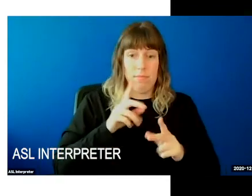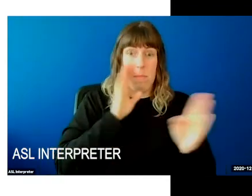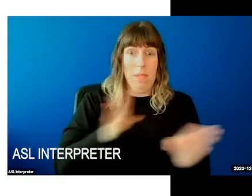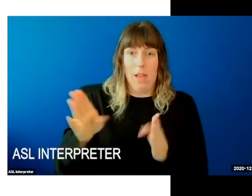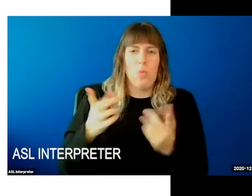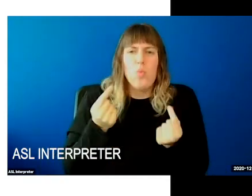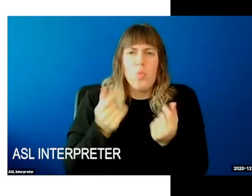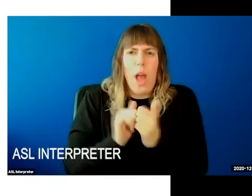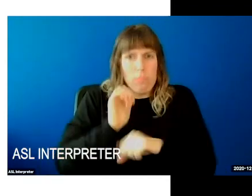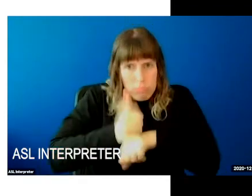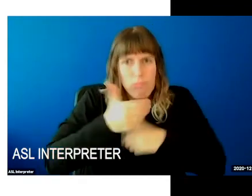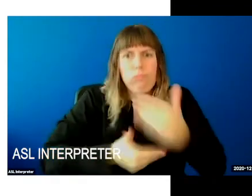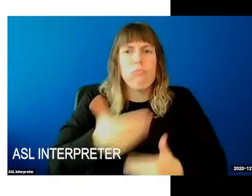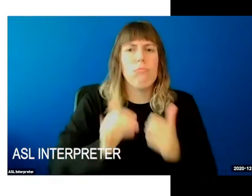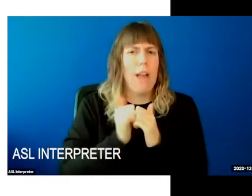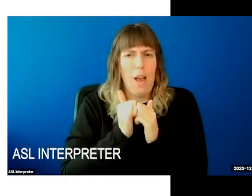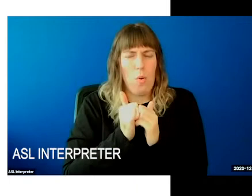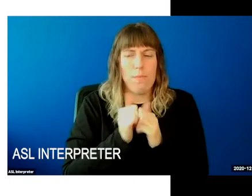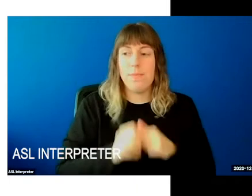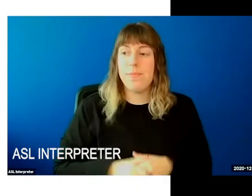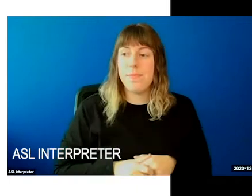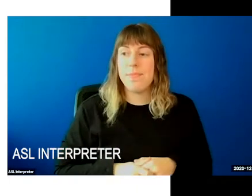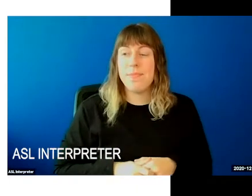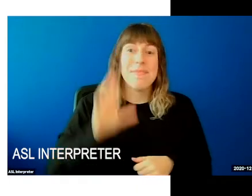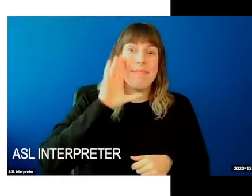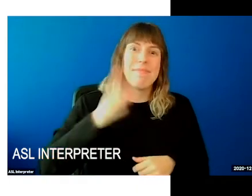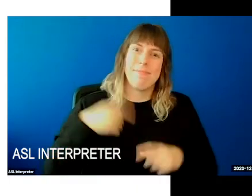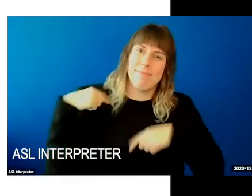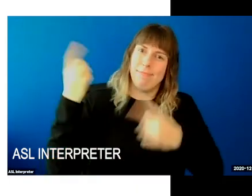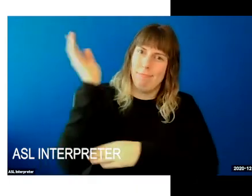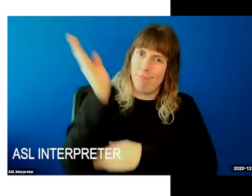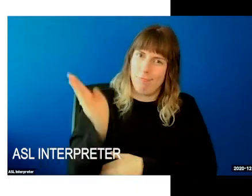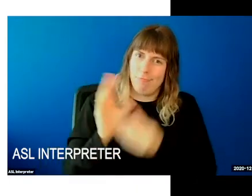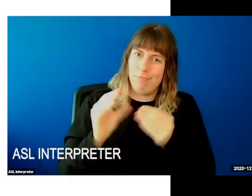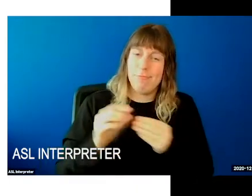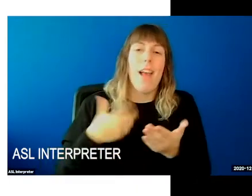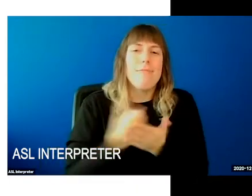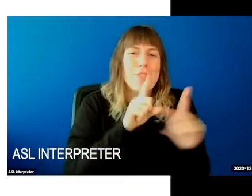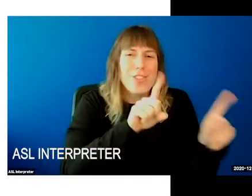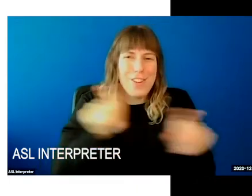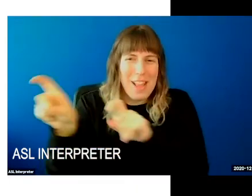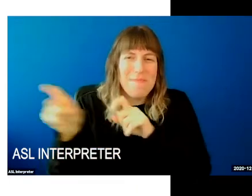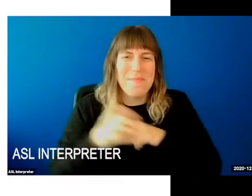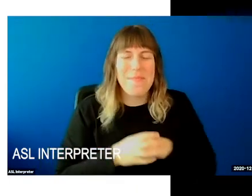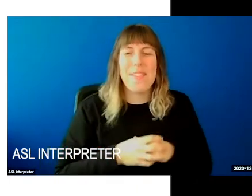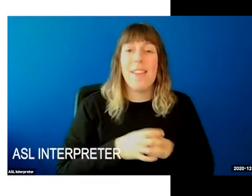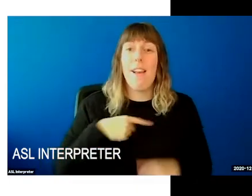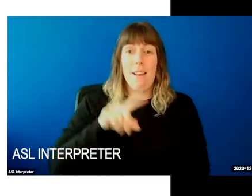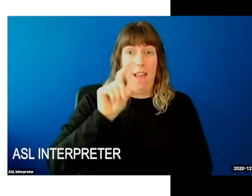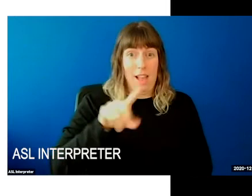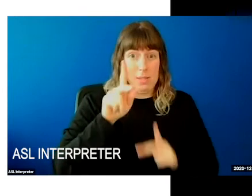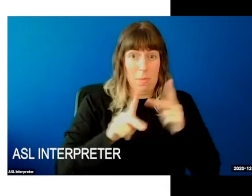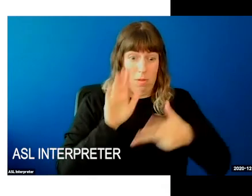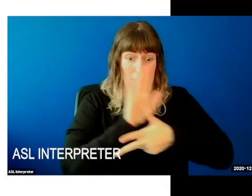plan. Now, I've been giving different versions of this talk all year, and I've been doing surveys, and I ask people, does this seem like a